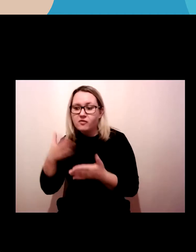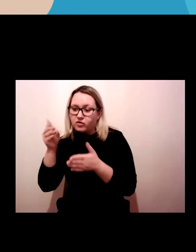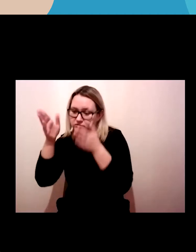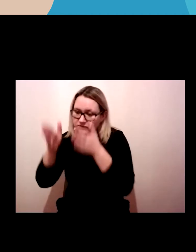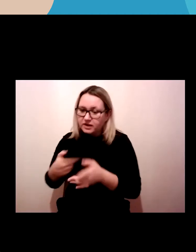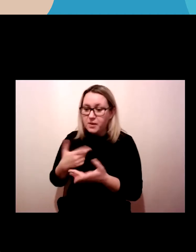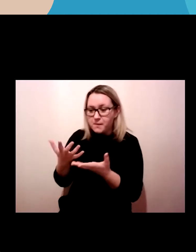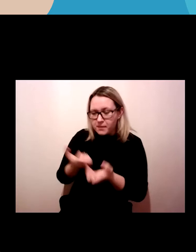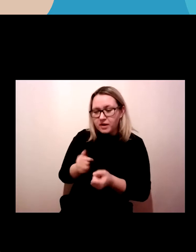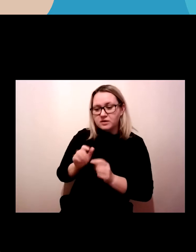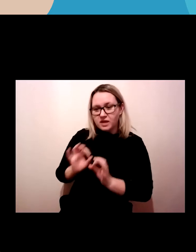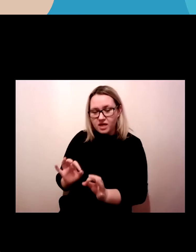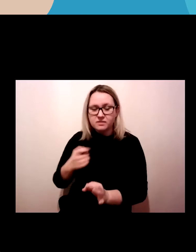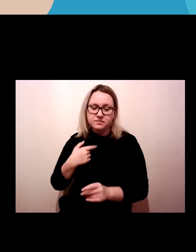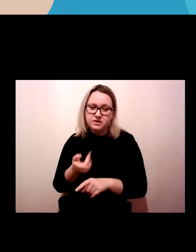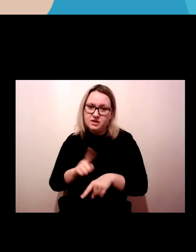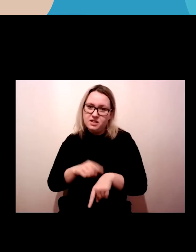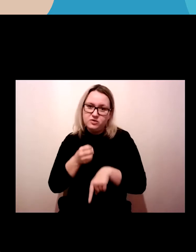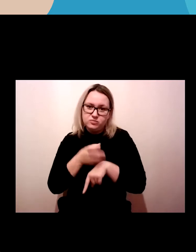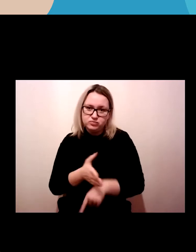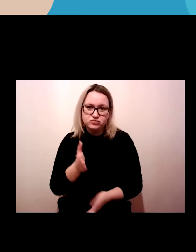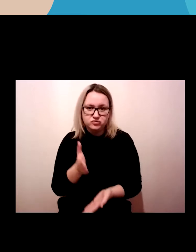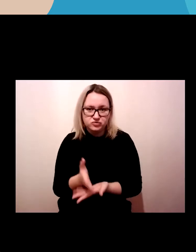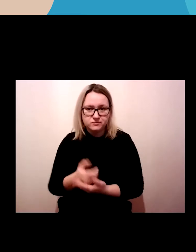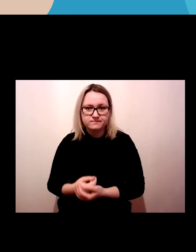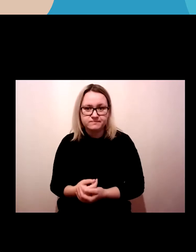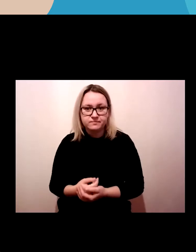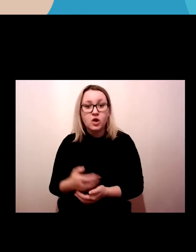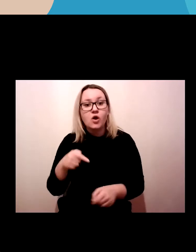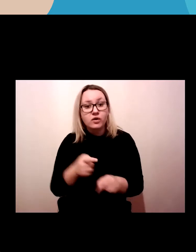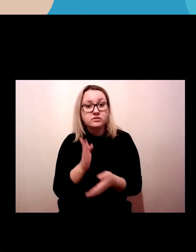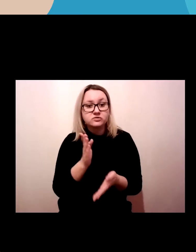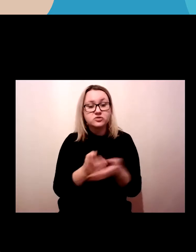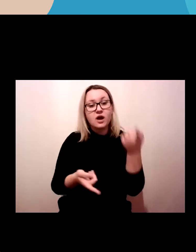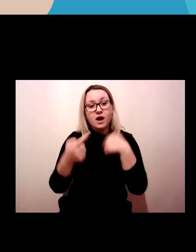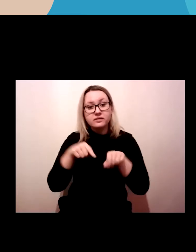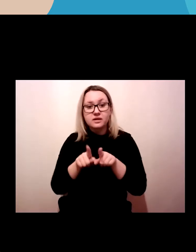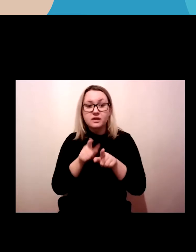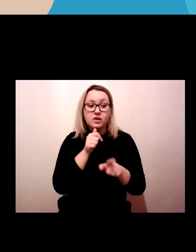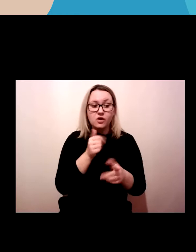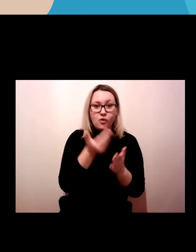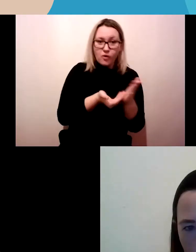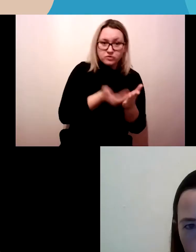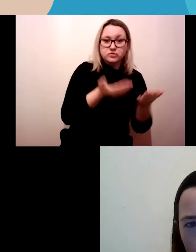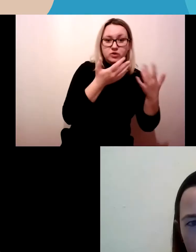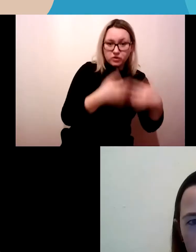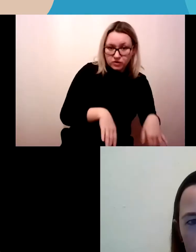accept a different sexual orientation of their child, some unfortunately no.